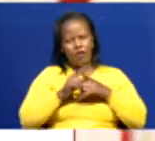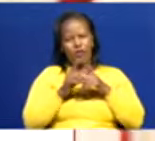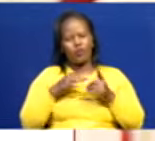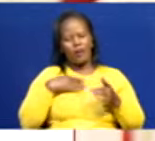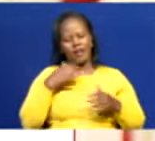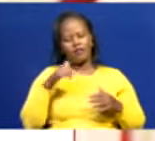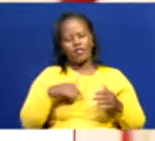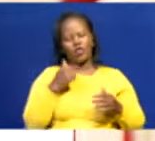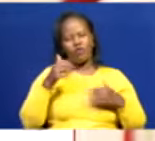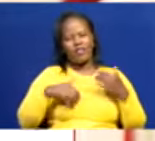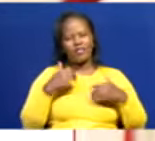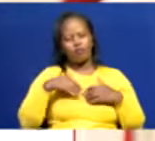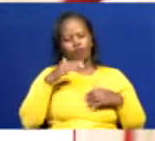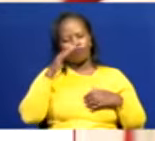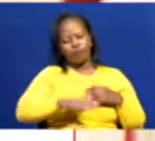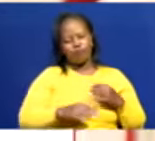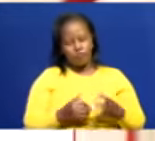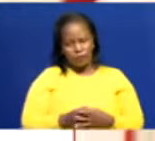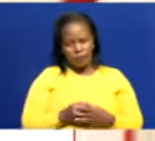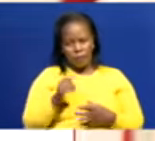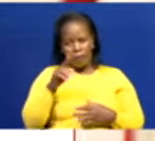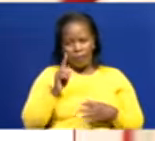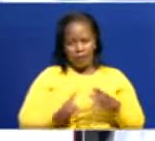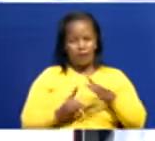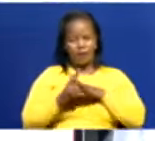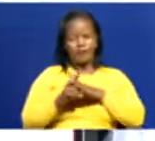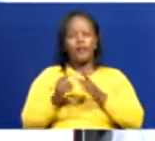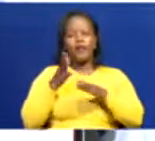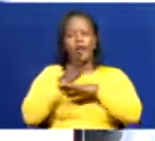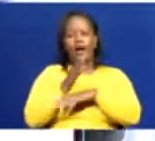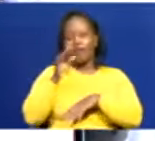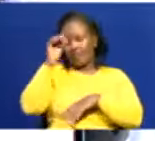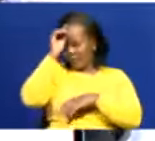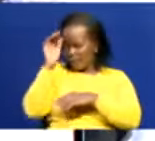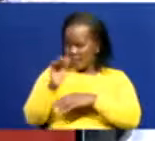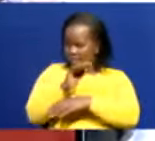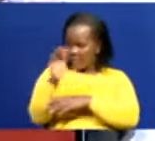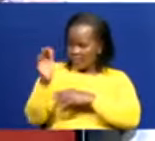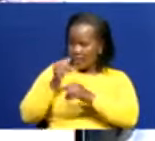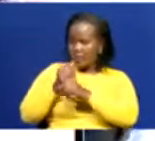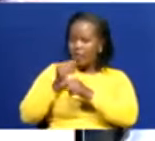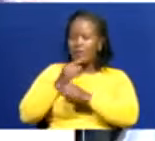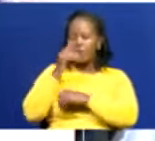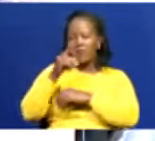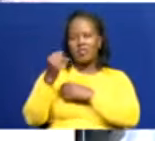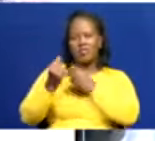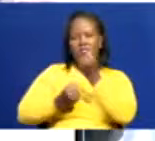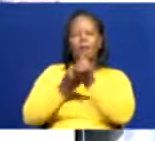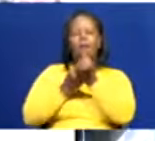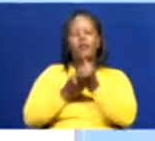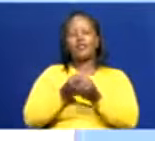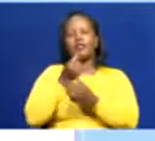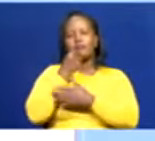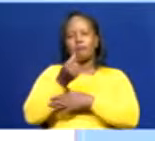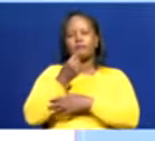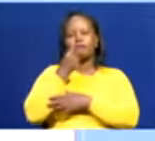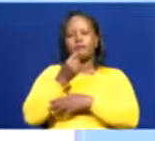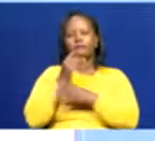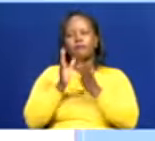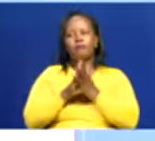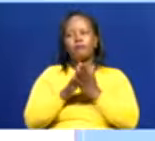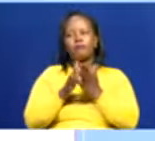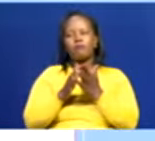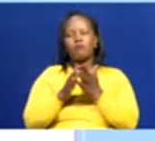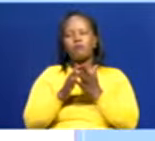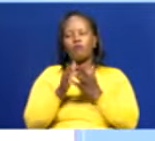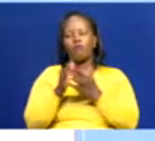decreased. This coming amid rising calls for the government to subsidize the cost of medication and cosmetics. They cannot treat me